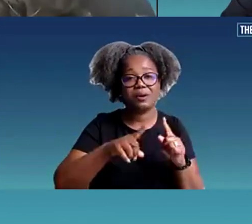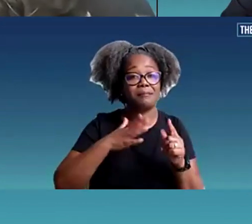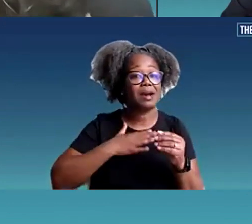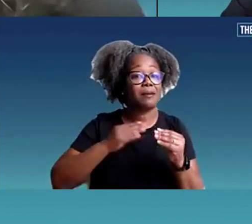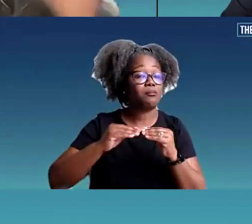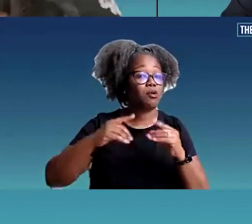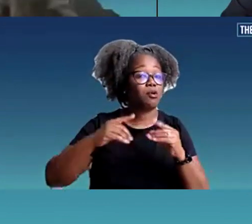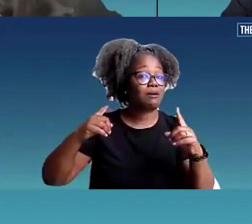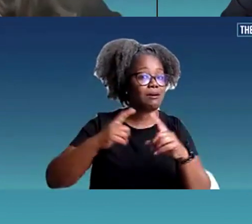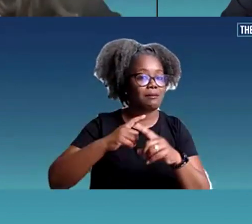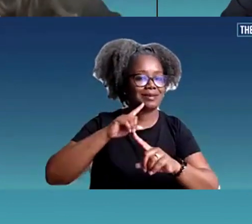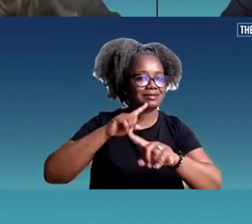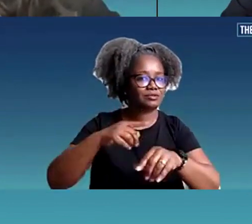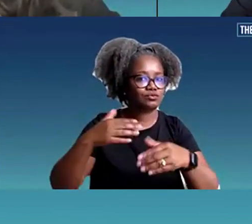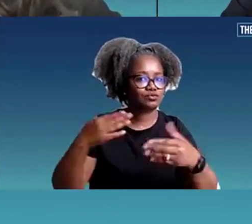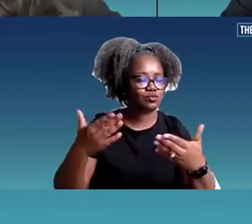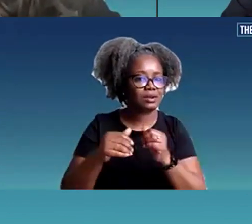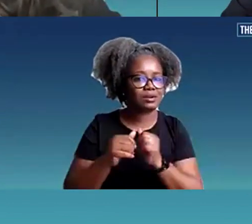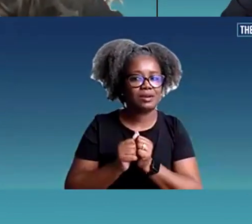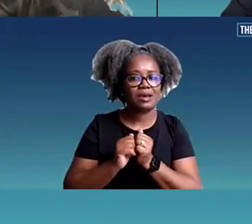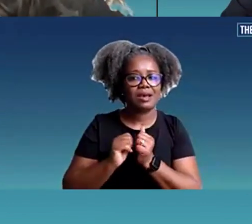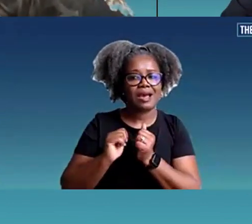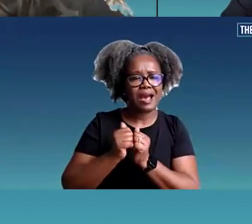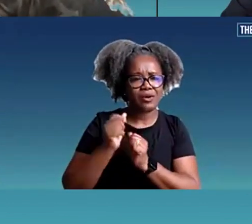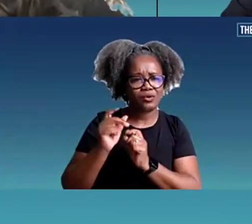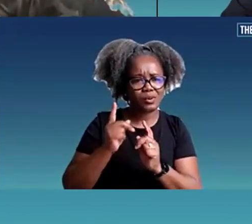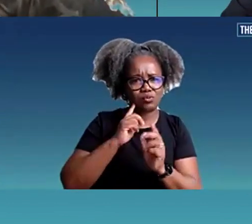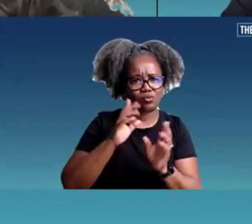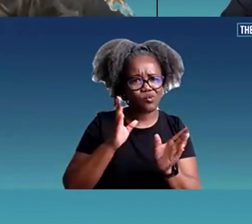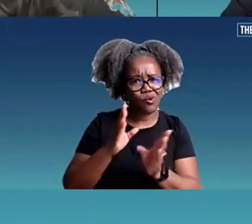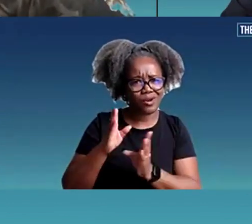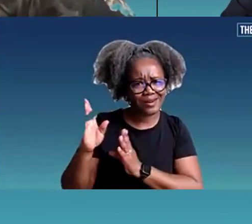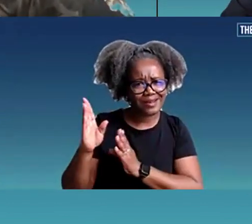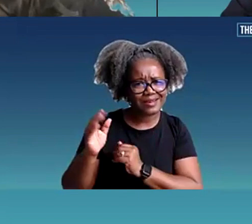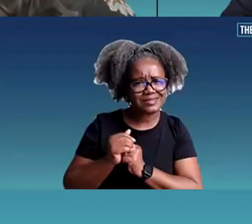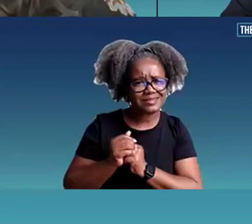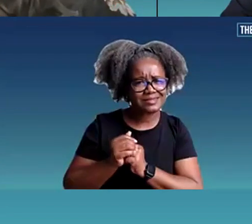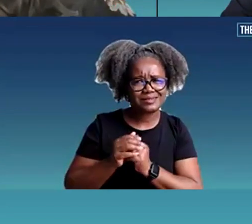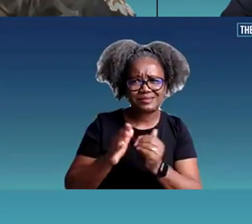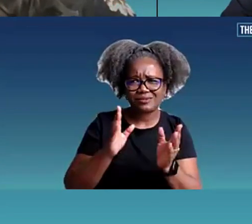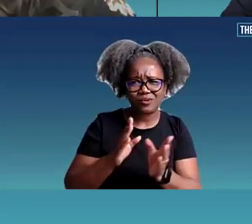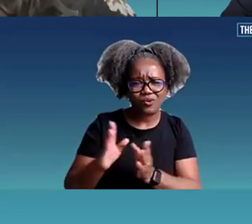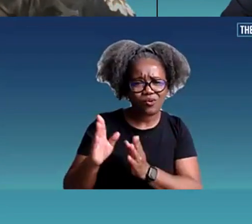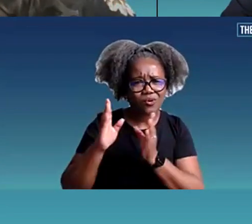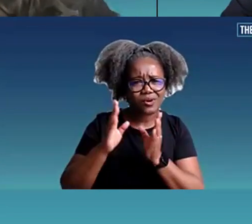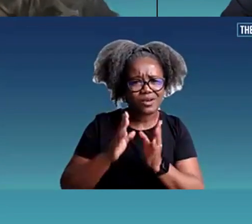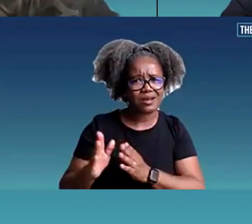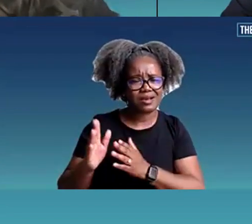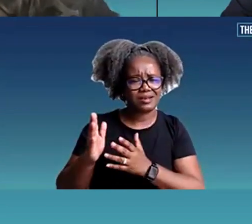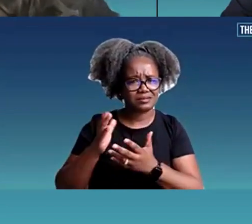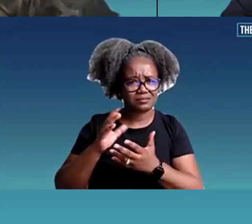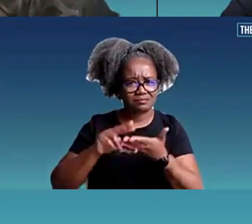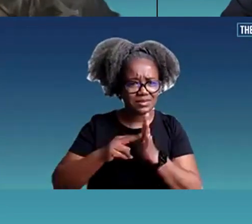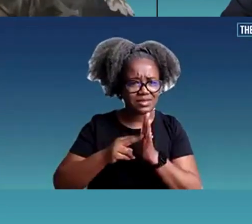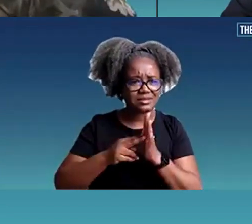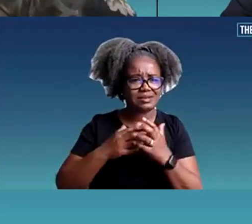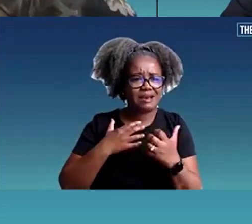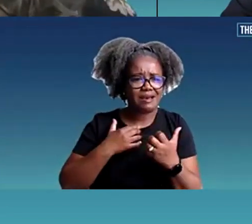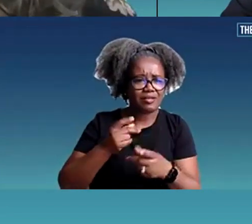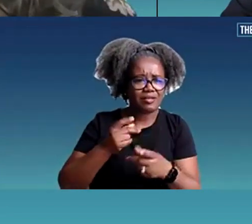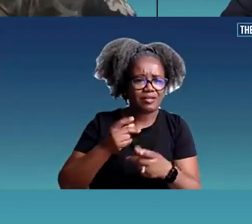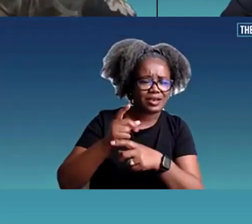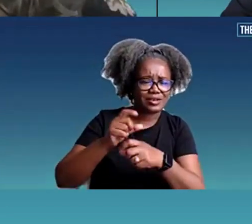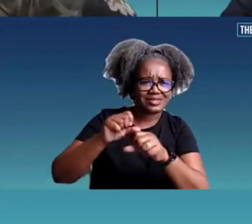and put health systems on a transparent field and say, we know there